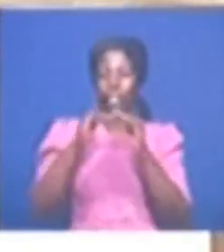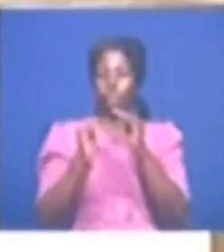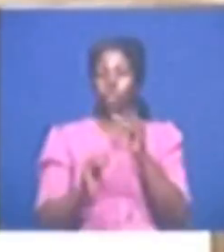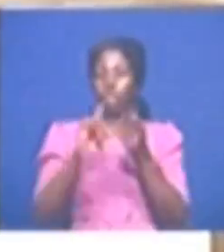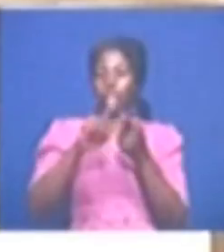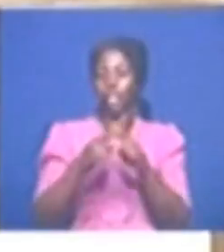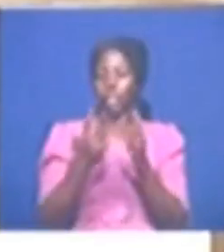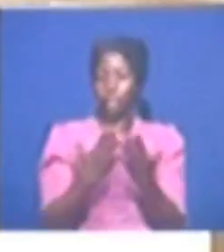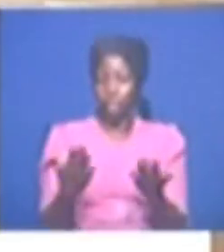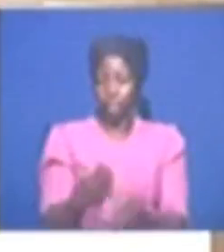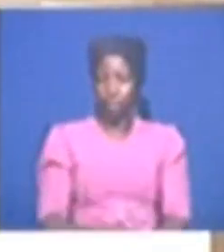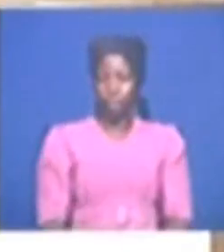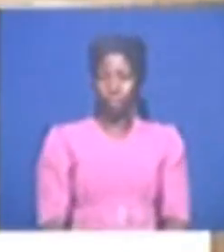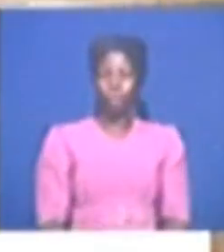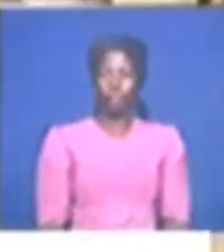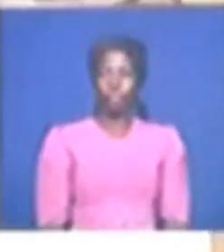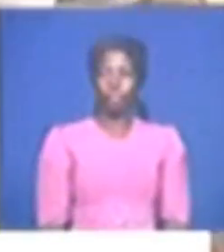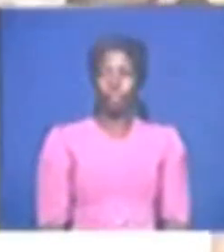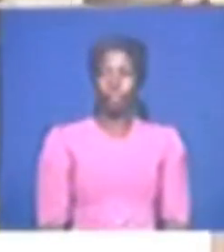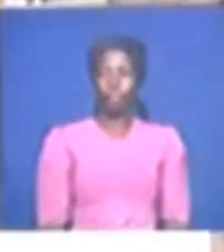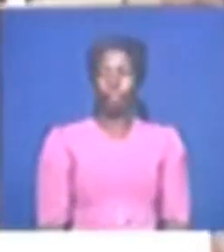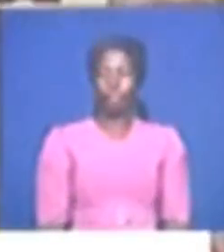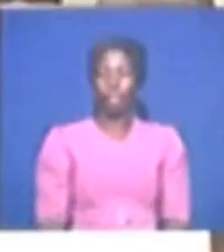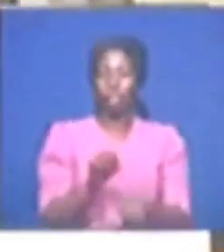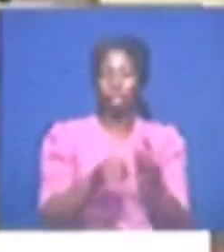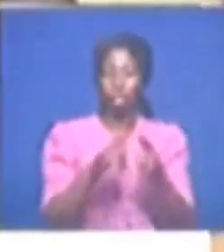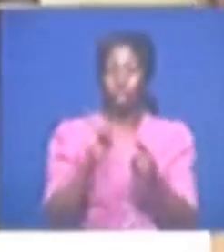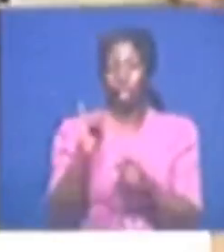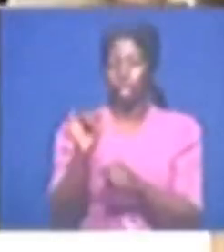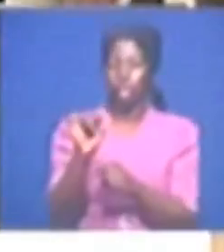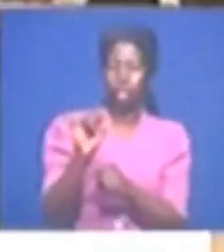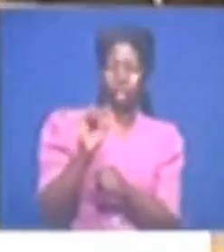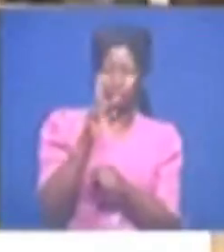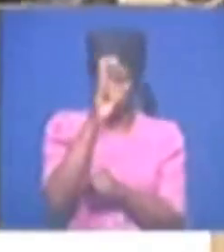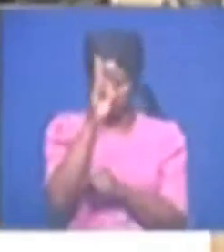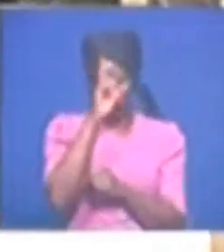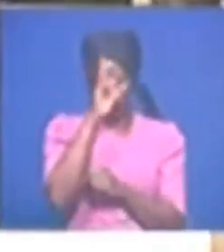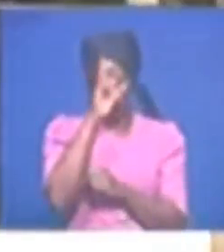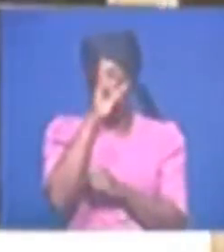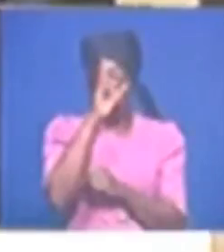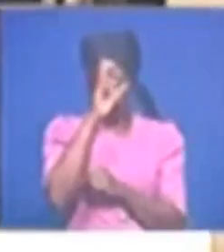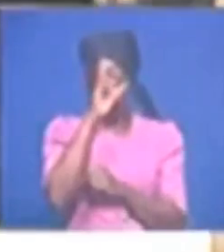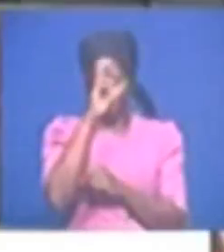Let's take one. According to the Inspector General of Police, Joseph Boynet,